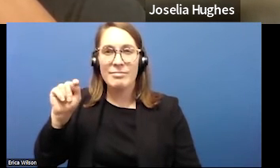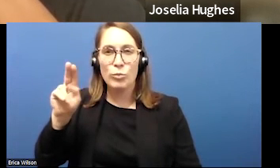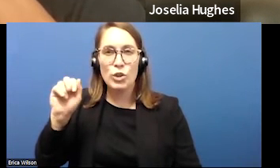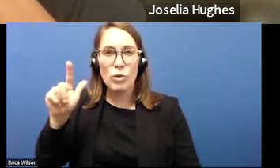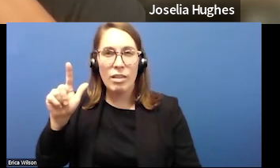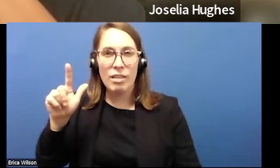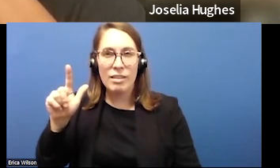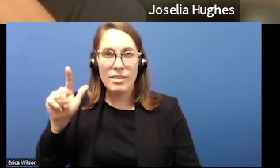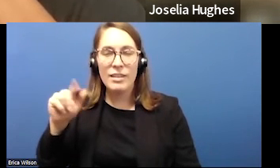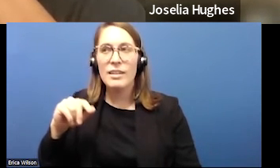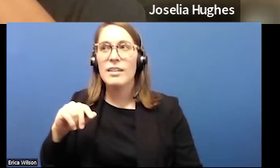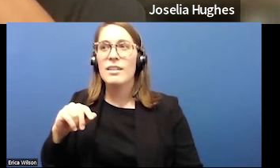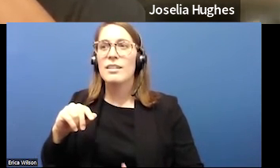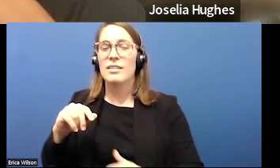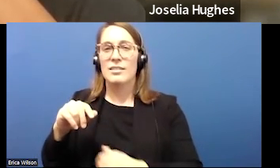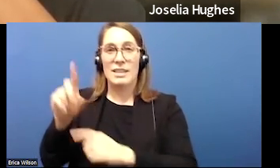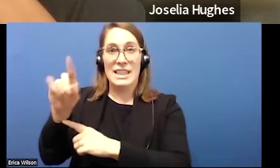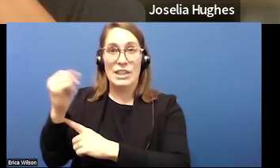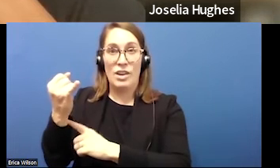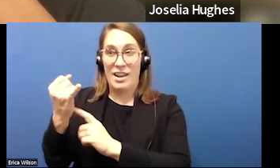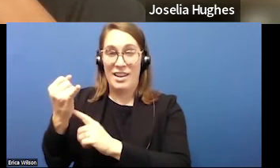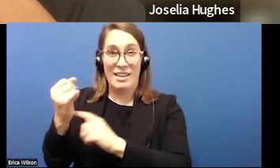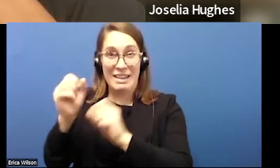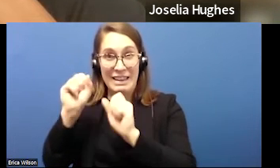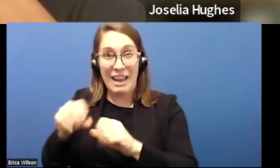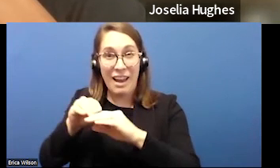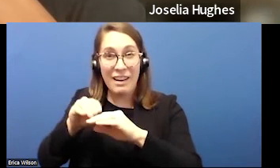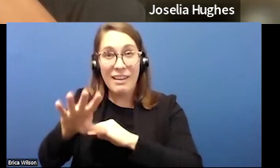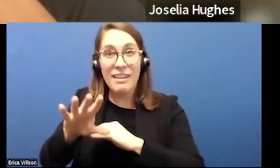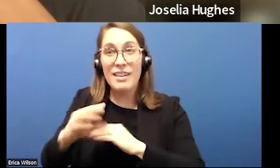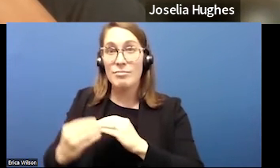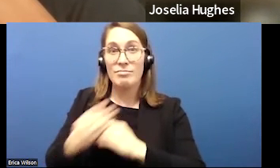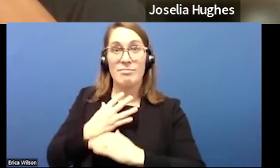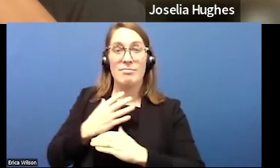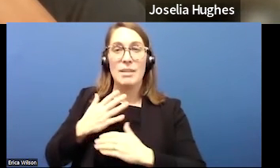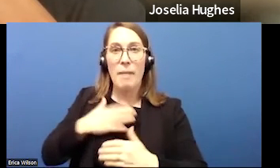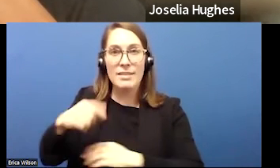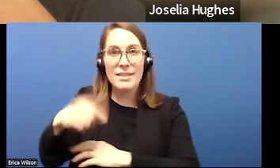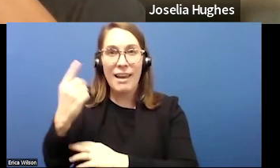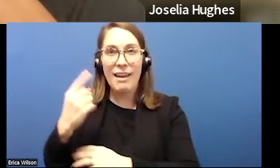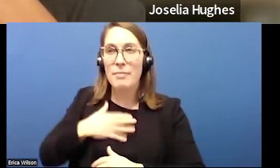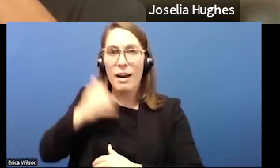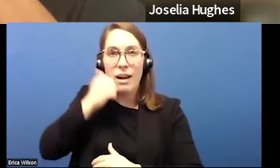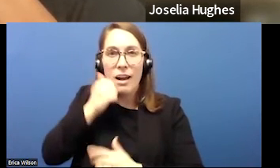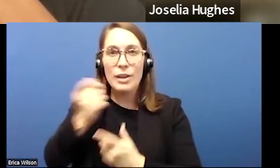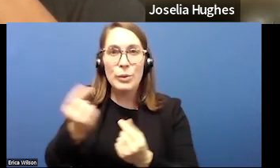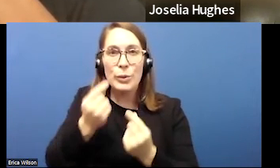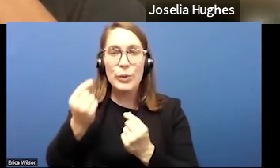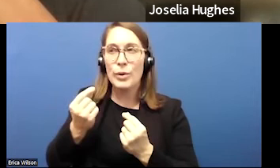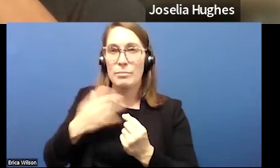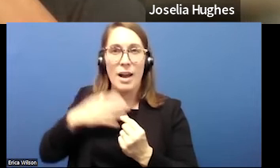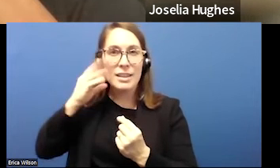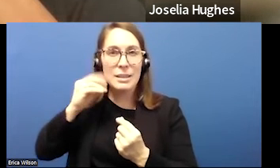ritualistic Mhm. in the sense that it gives shape to a day and it gives shape to how you can perceive and